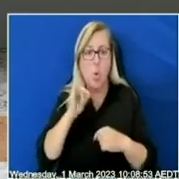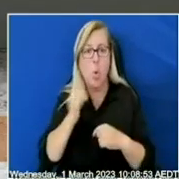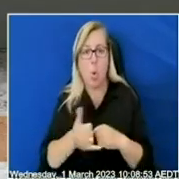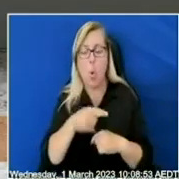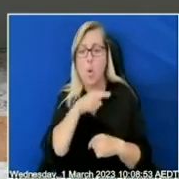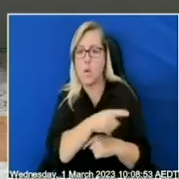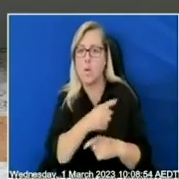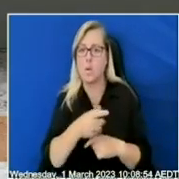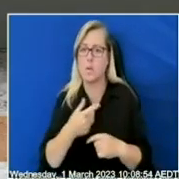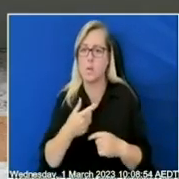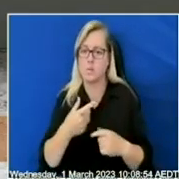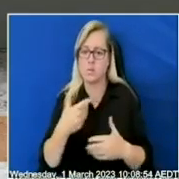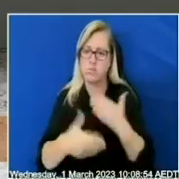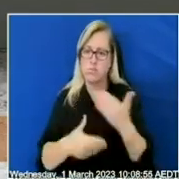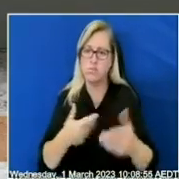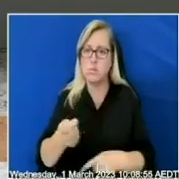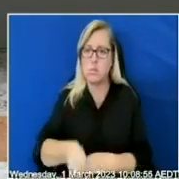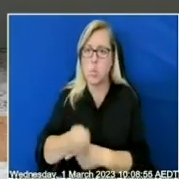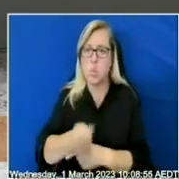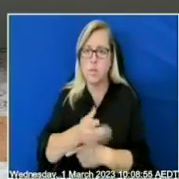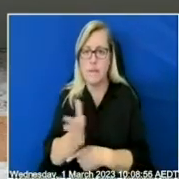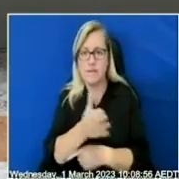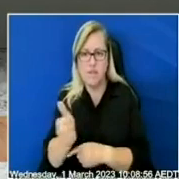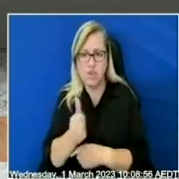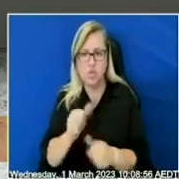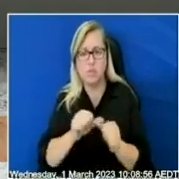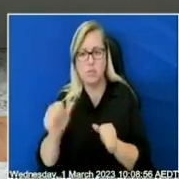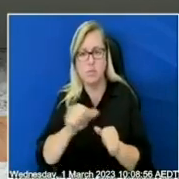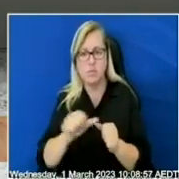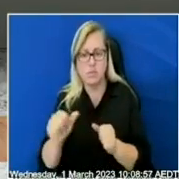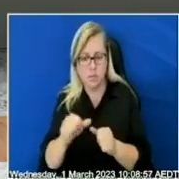Commission otherwise considers the exclusion appropriate.